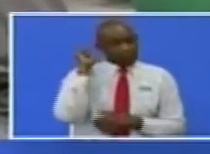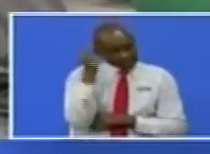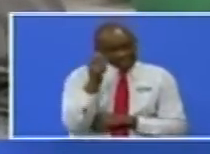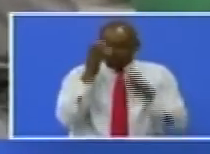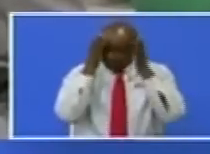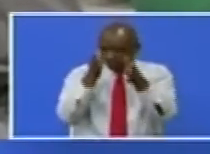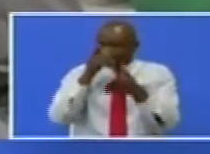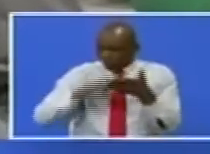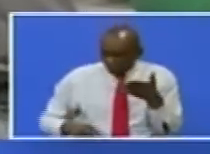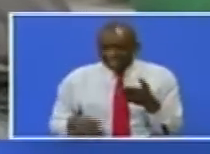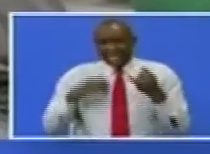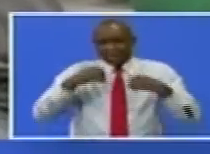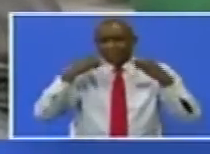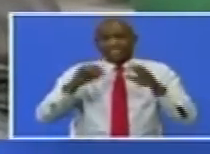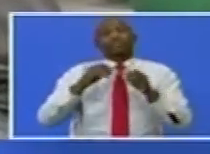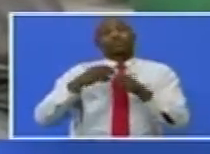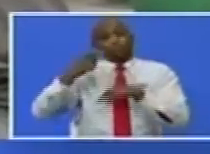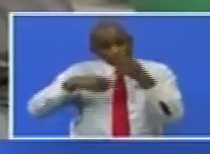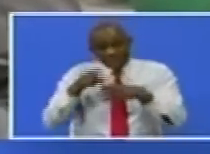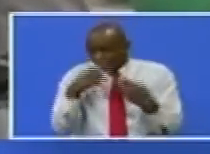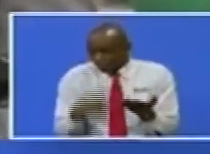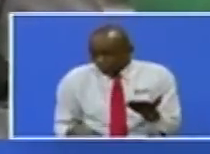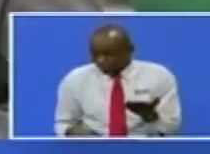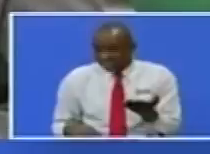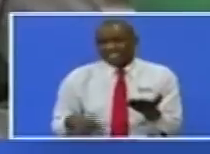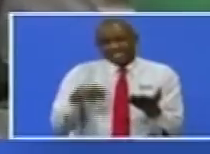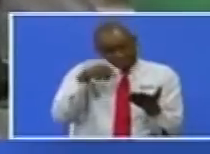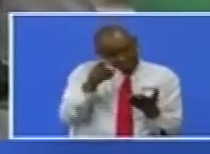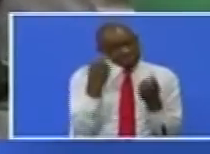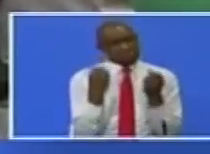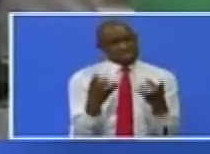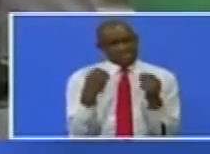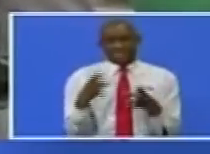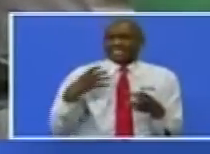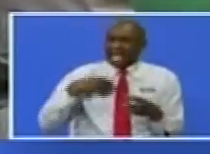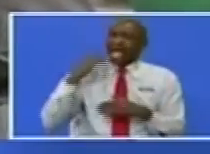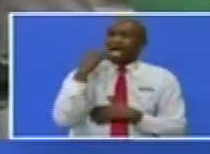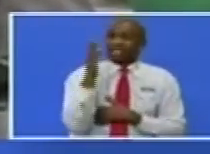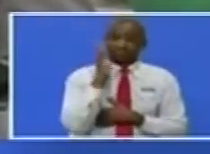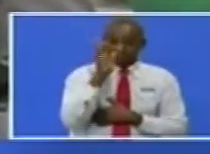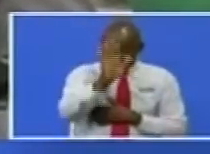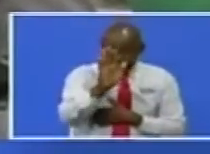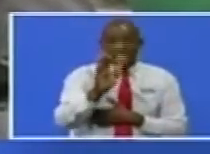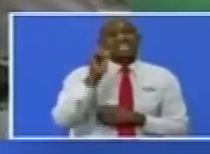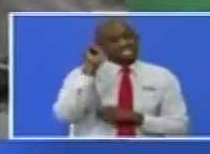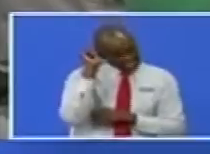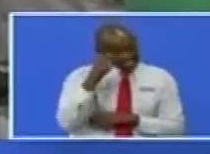now shifts to the implementation process, given that he has only one remaining State of the Nation address before